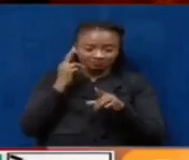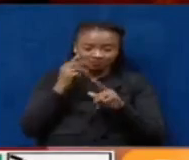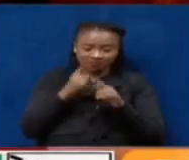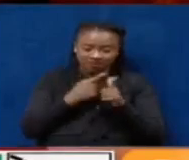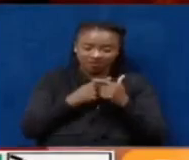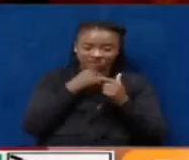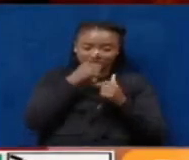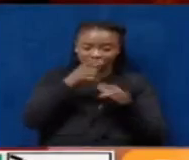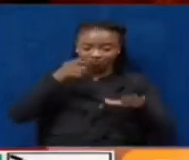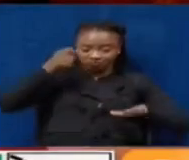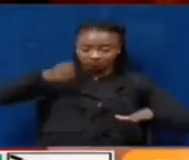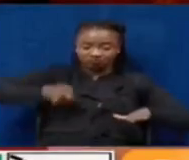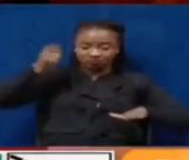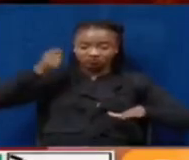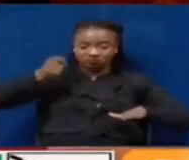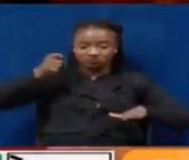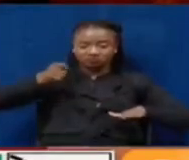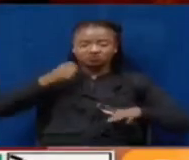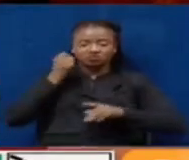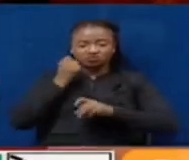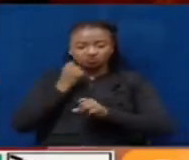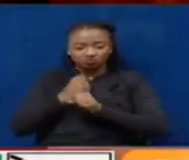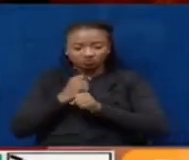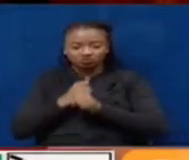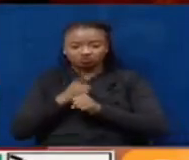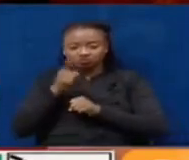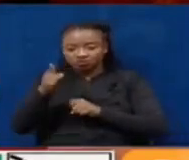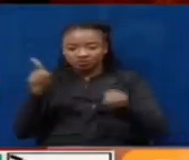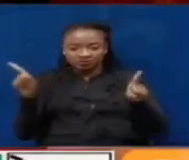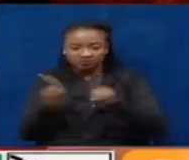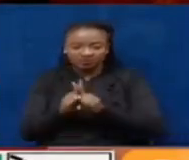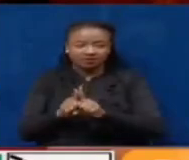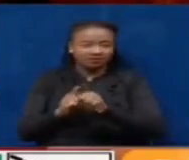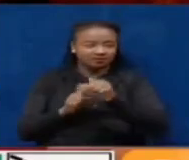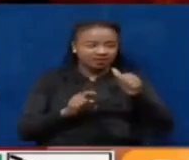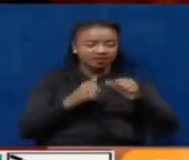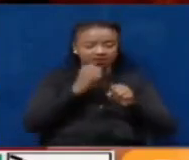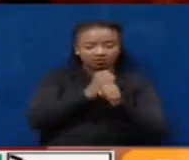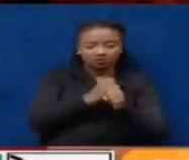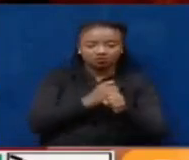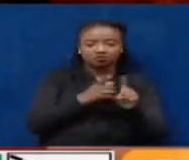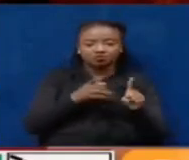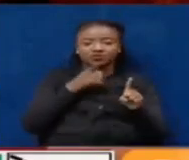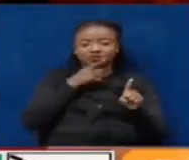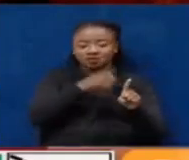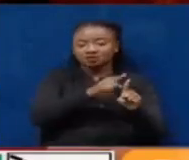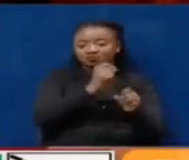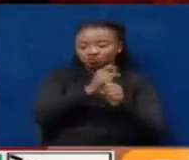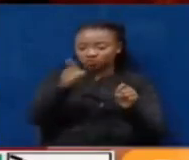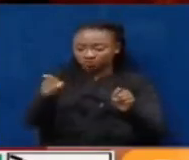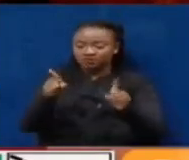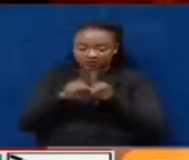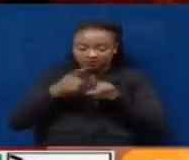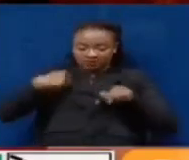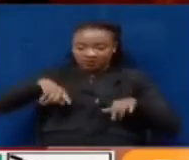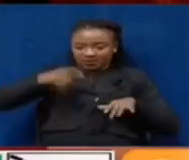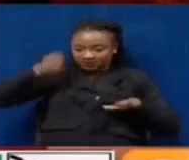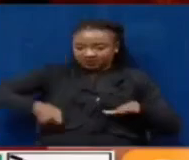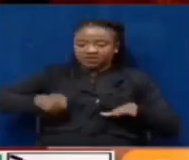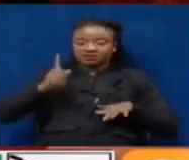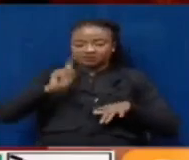do to him as he had meant to do to his brother. So you shall purge the